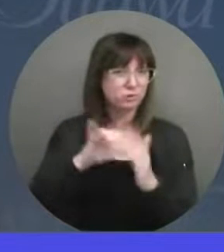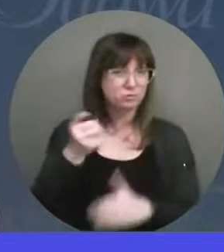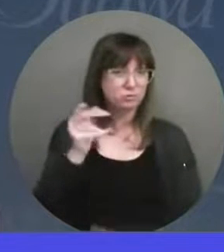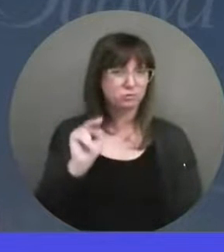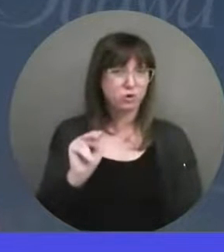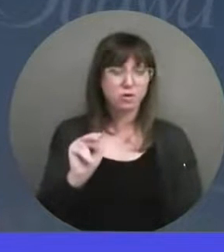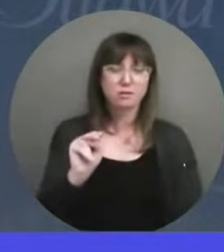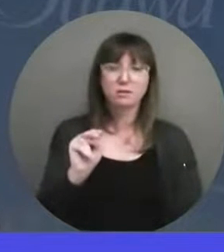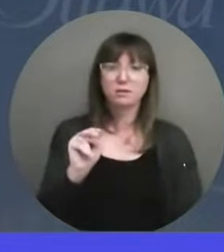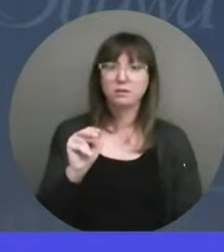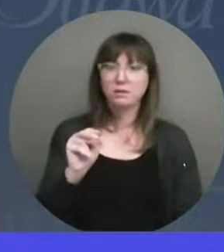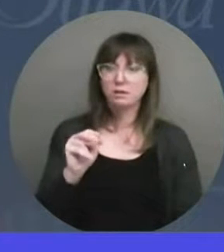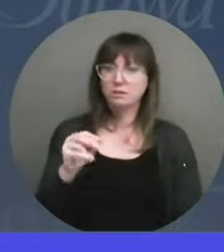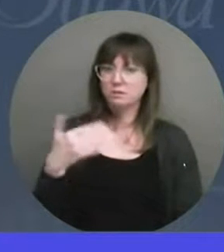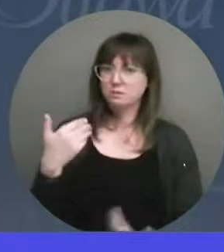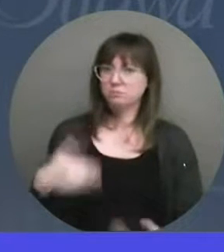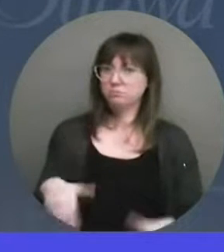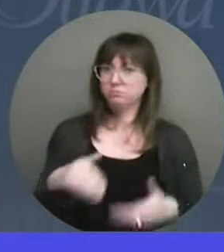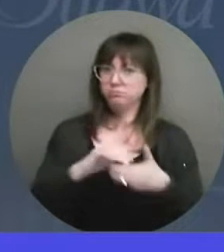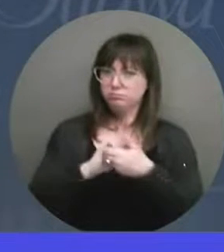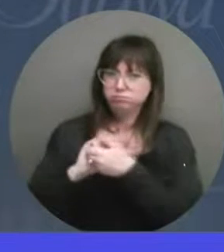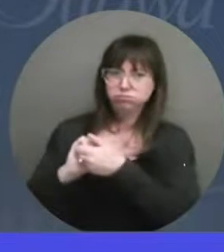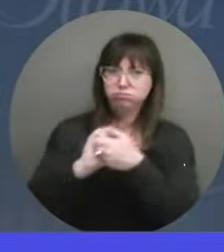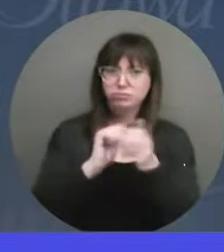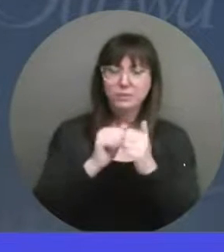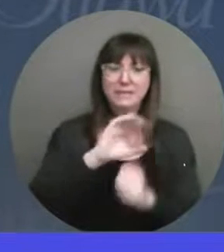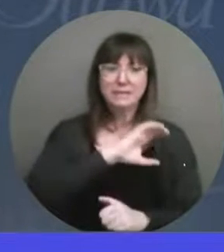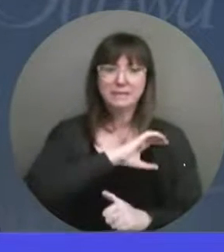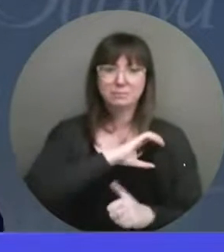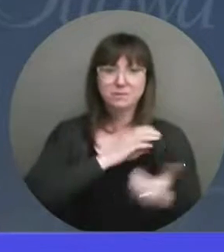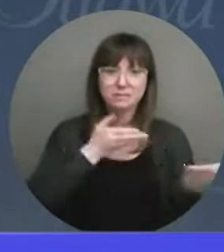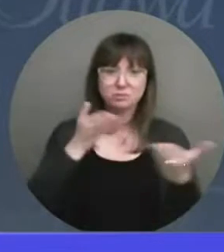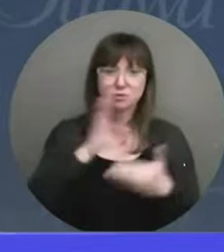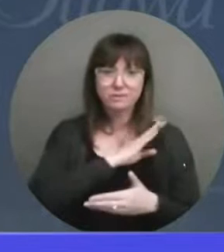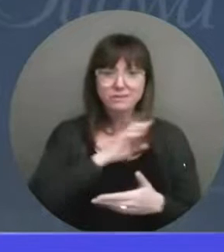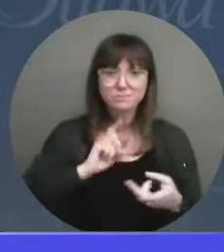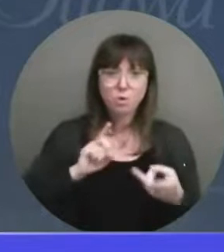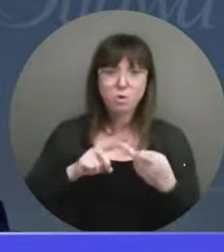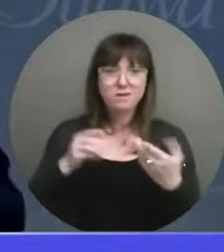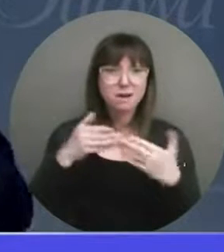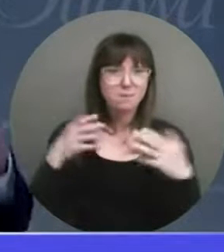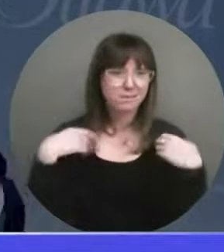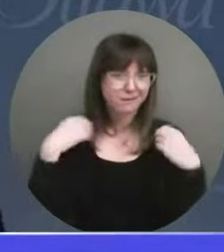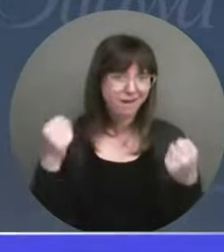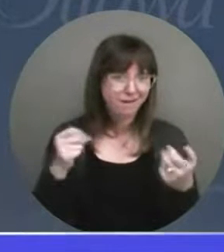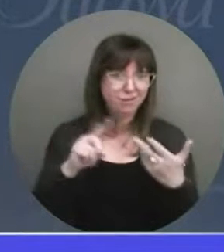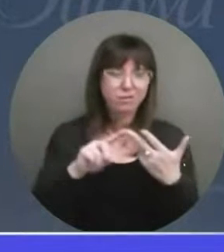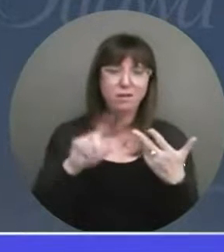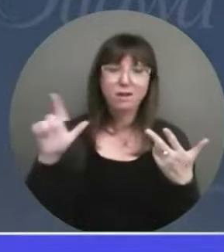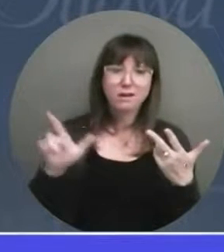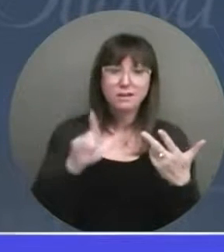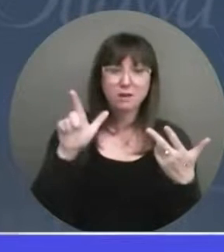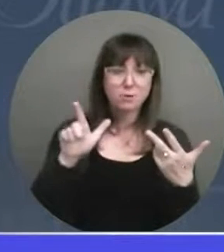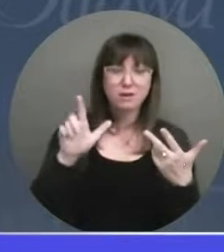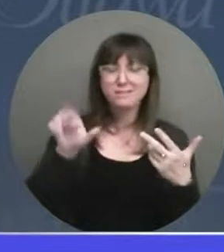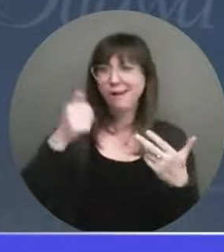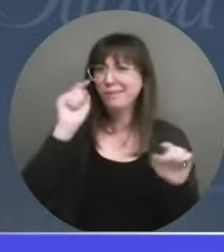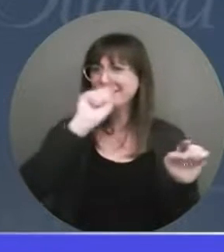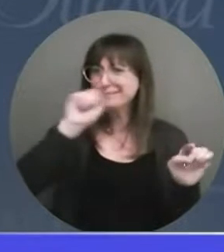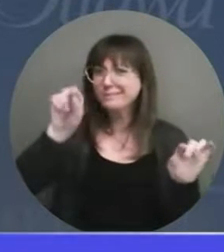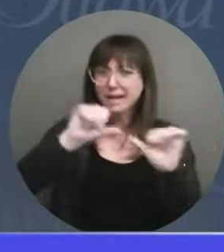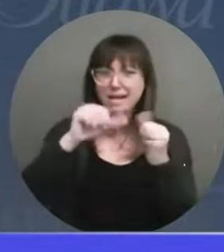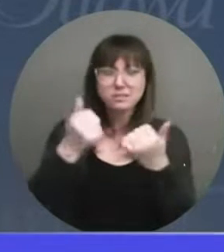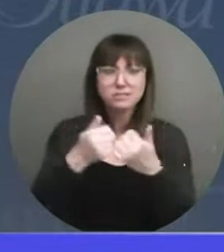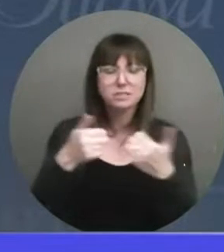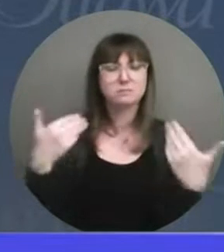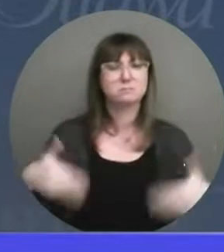of cooperation with the Police Service Board, Board of Public Health, library, our outside agencies, there's been a lot of good